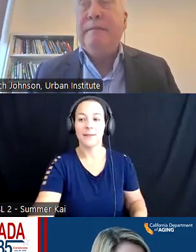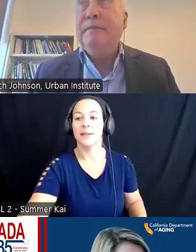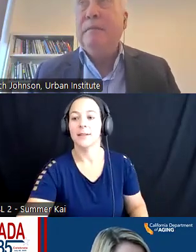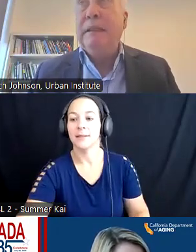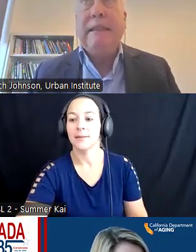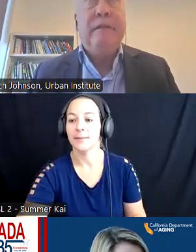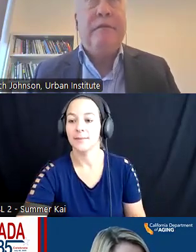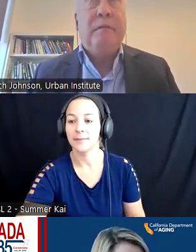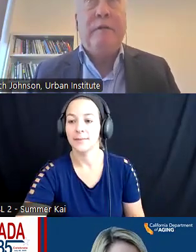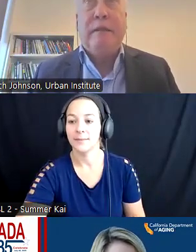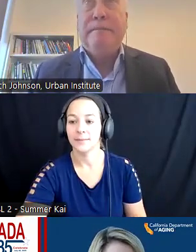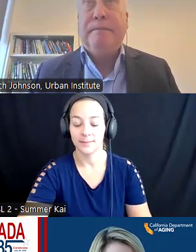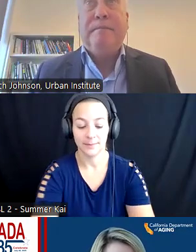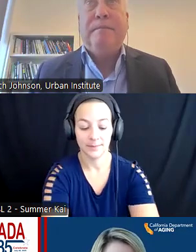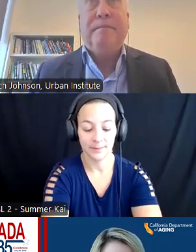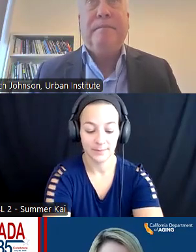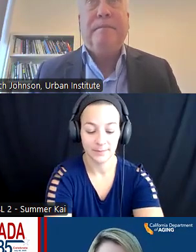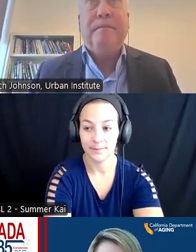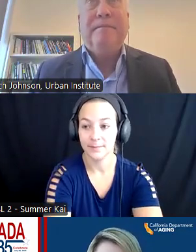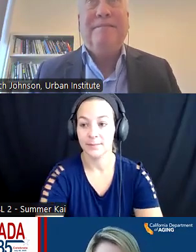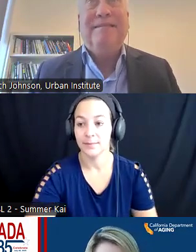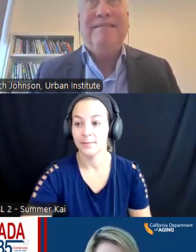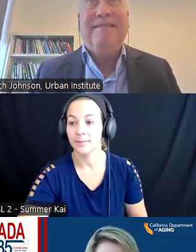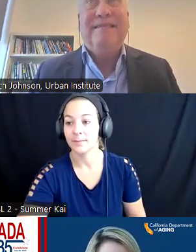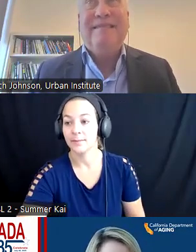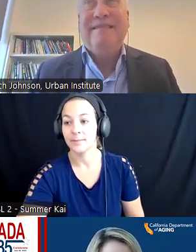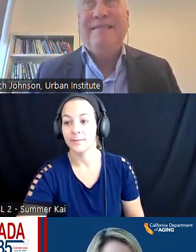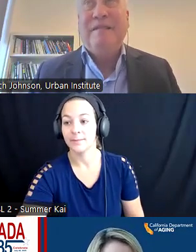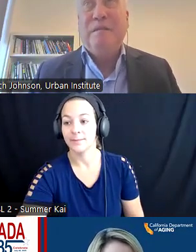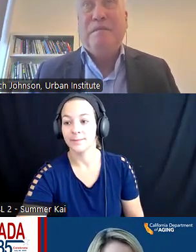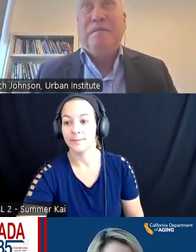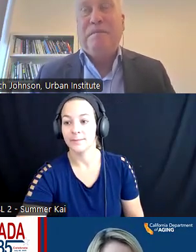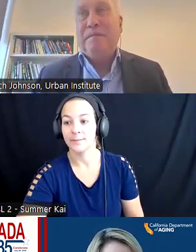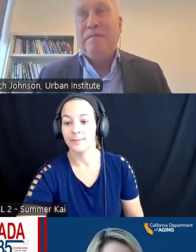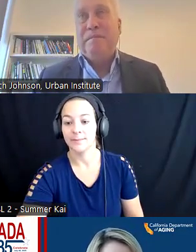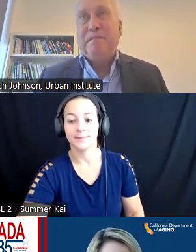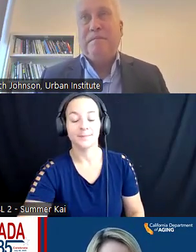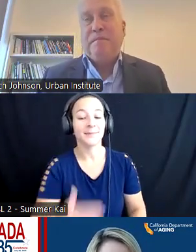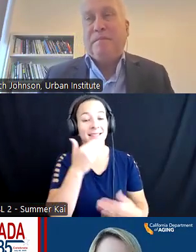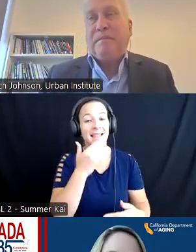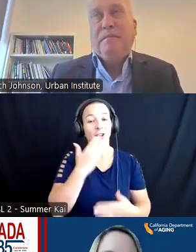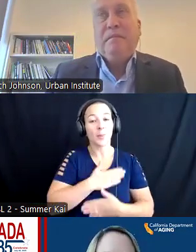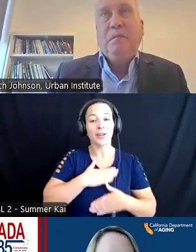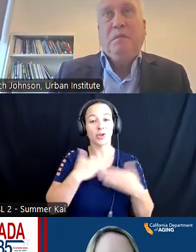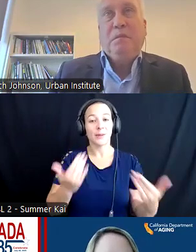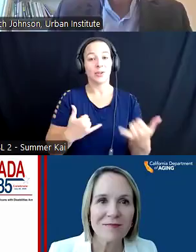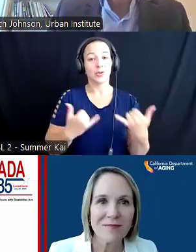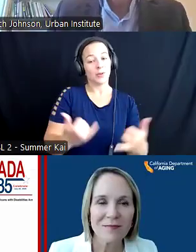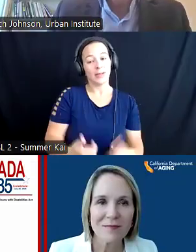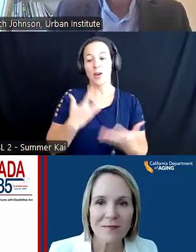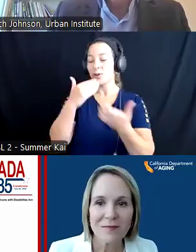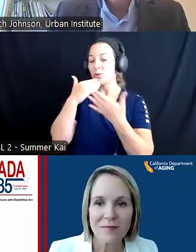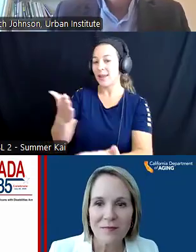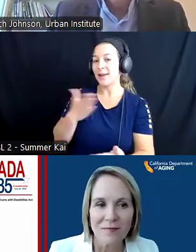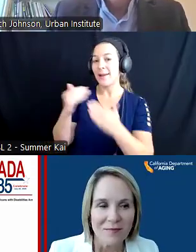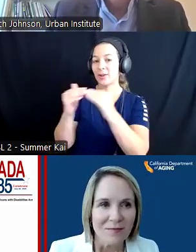Jen Malinsky from Harvard. Thank you, Rich. Thank you. It's a pleasure to be here. And I just want to thank my colleagues here at